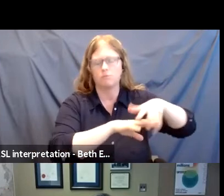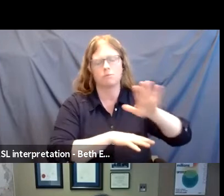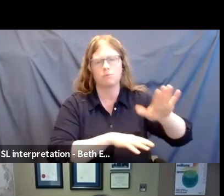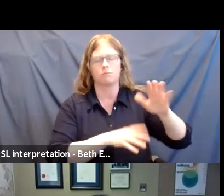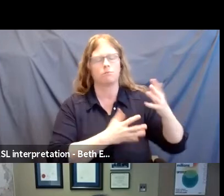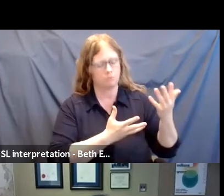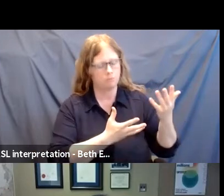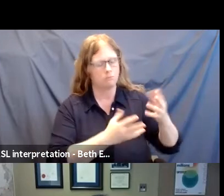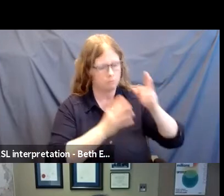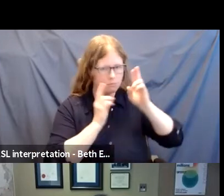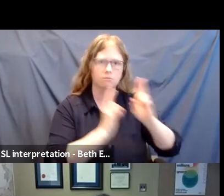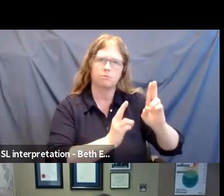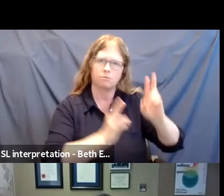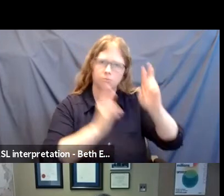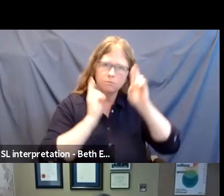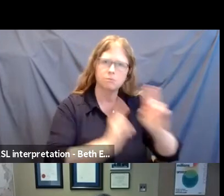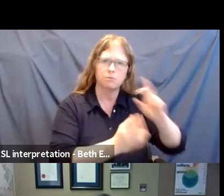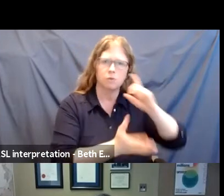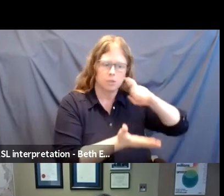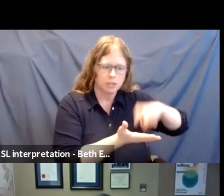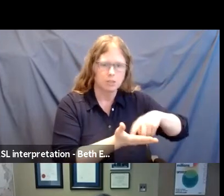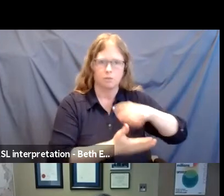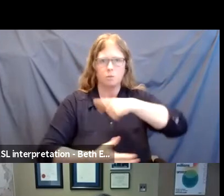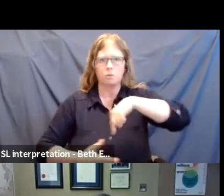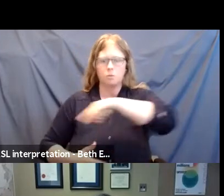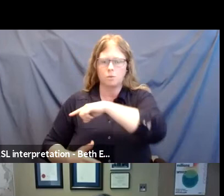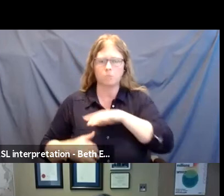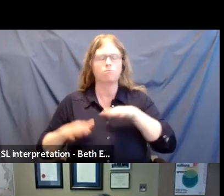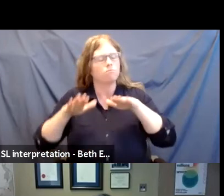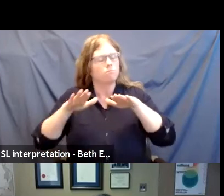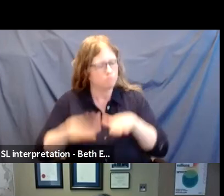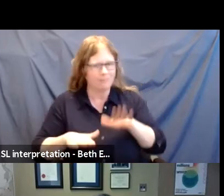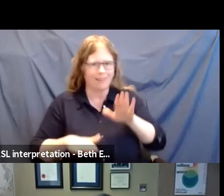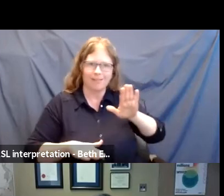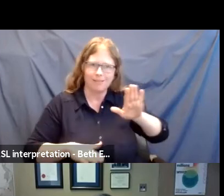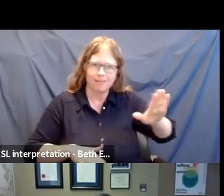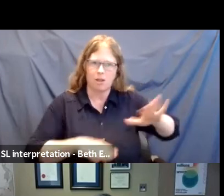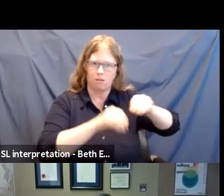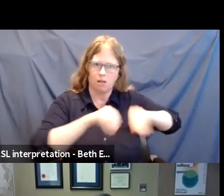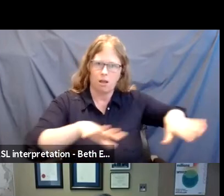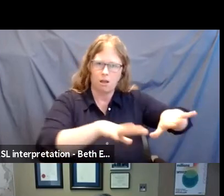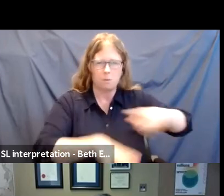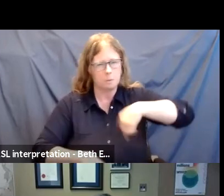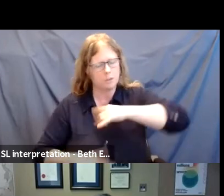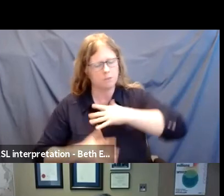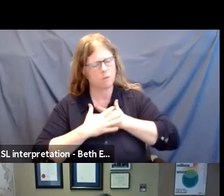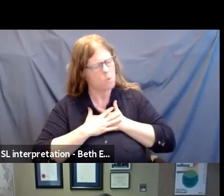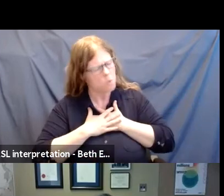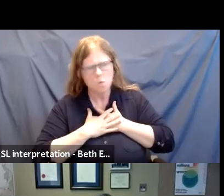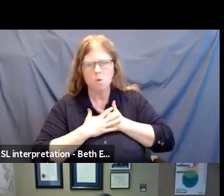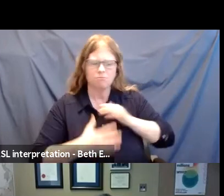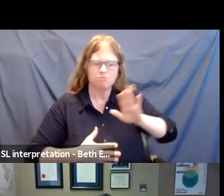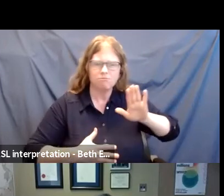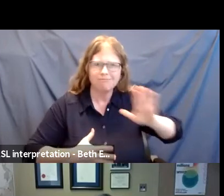people, we wanted to recognize that as we are settlers on this land, we deeply appreciate the historic connection of